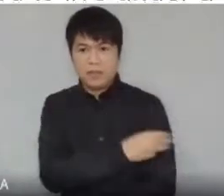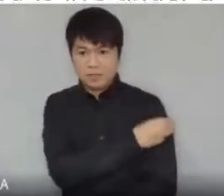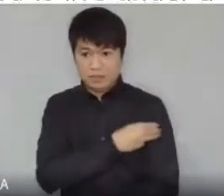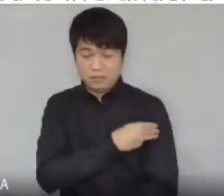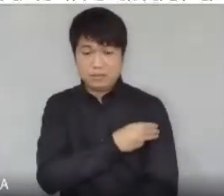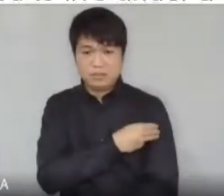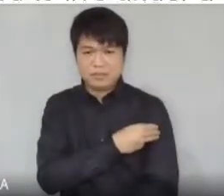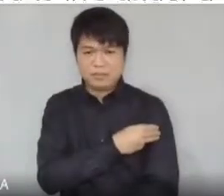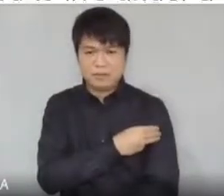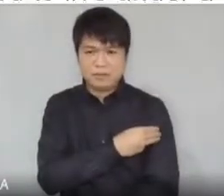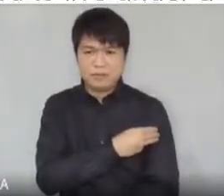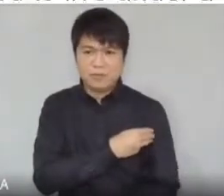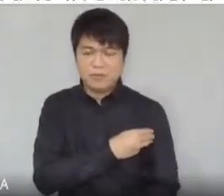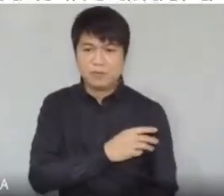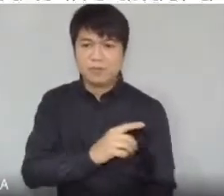last slide, please.